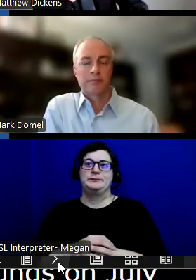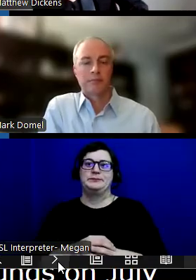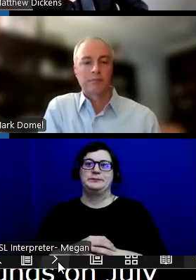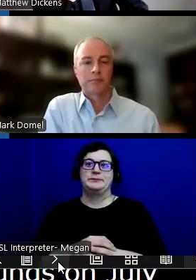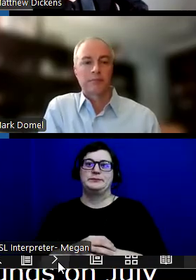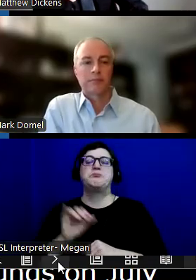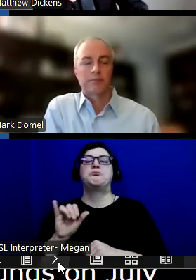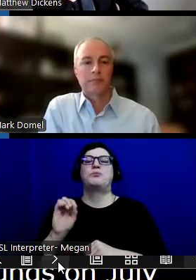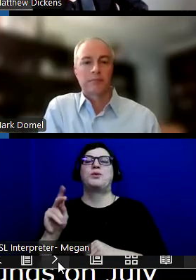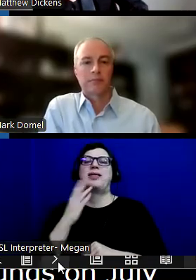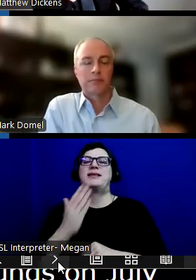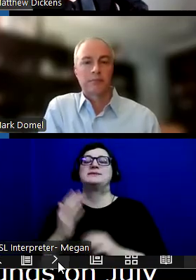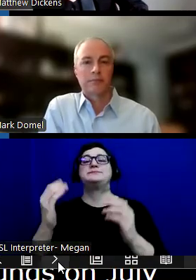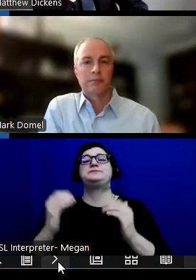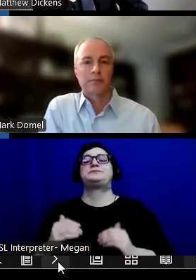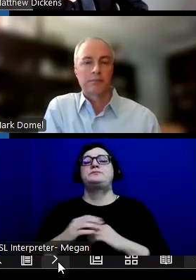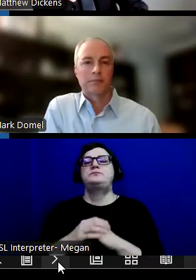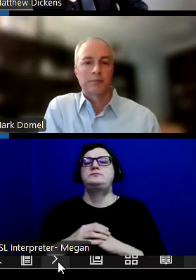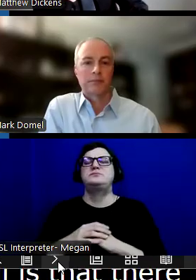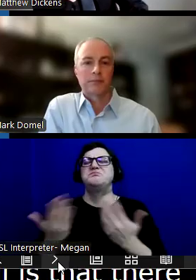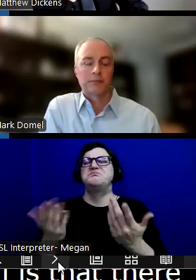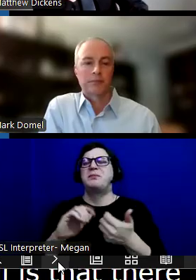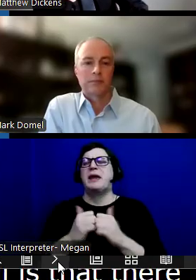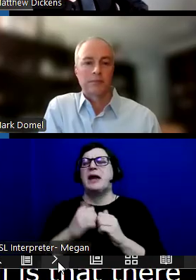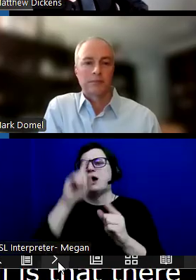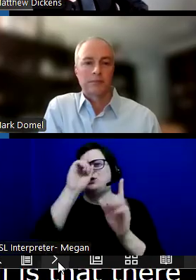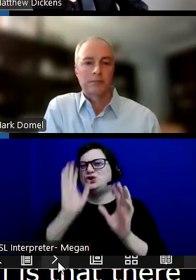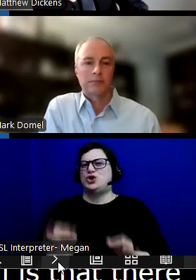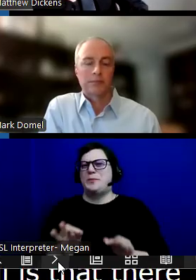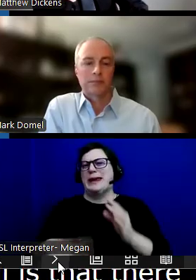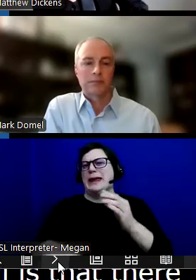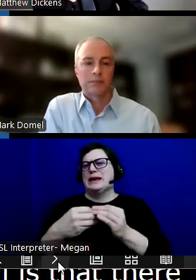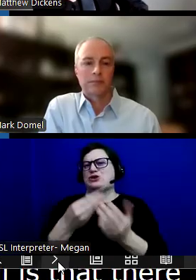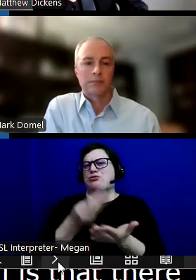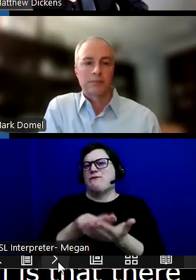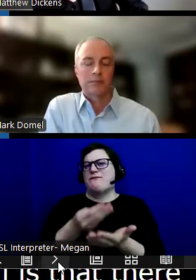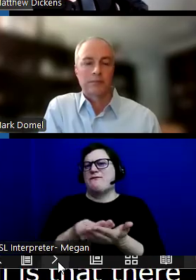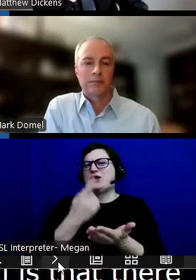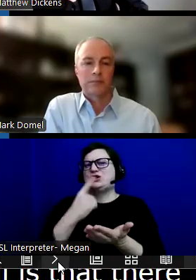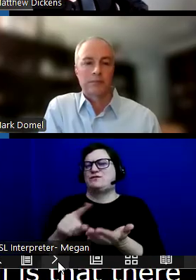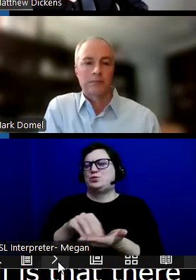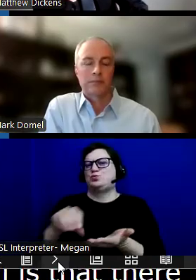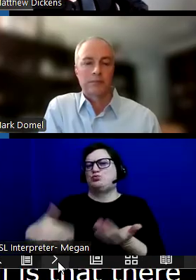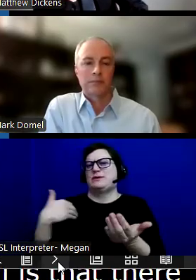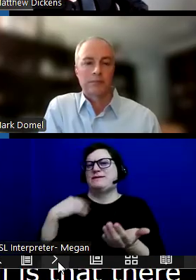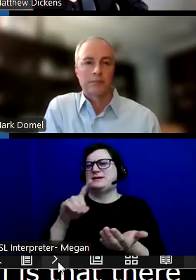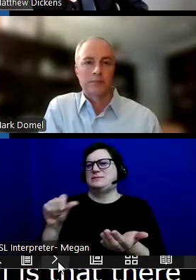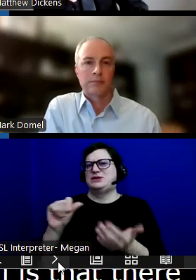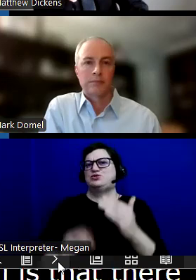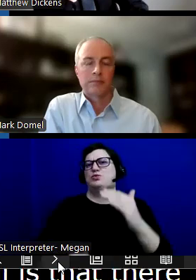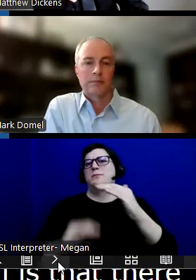Okay, great. How are they determining the additional funds for children with disabilities to reach a max of